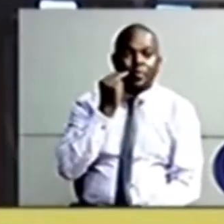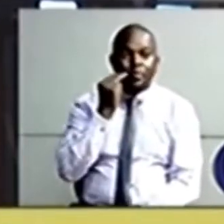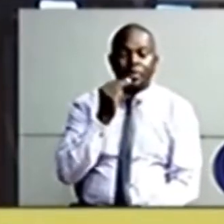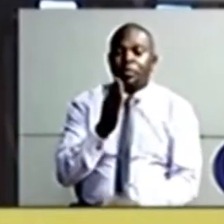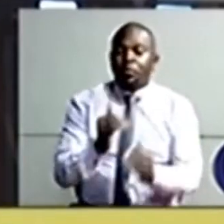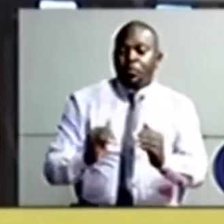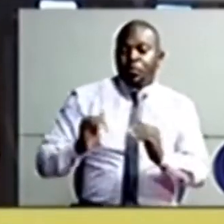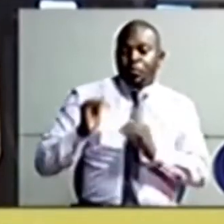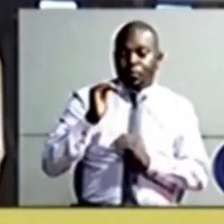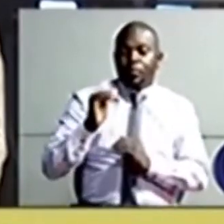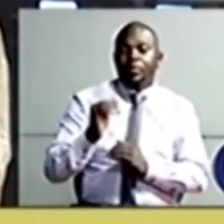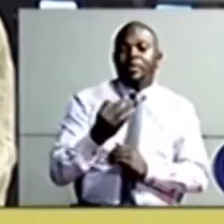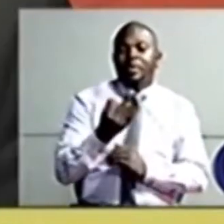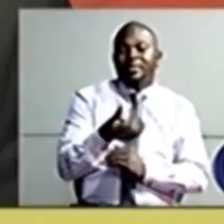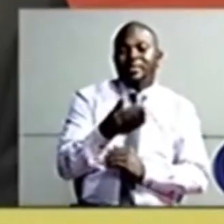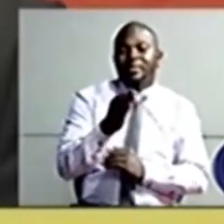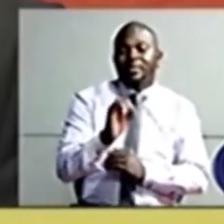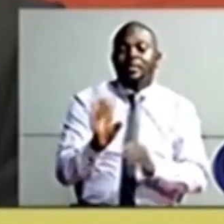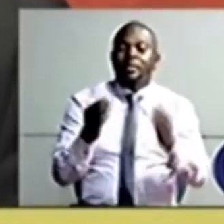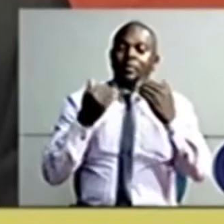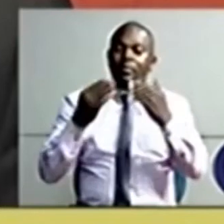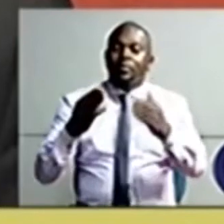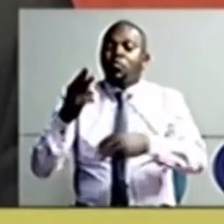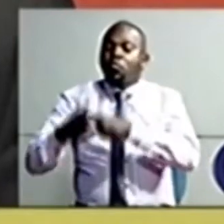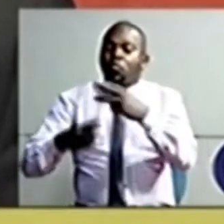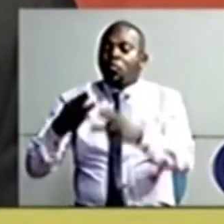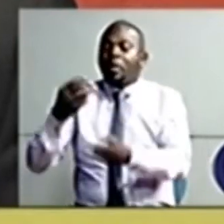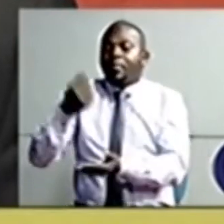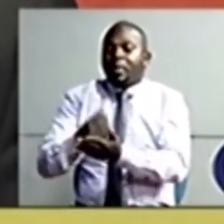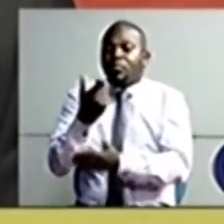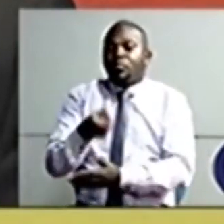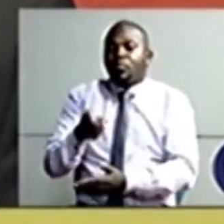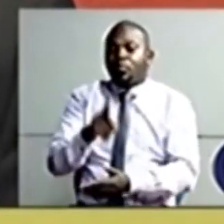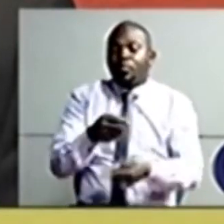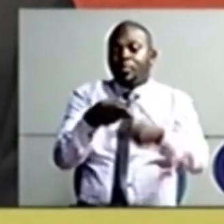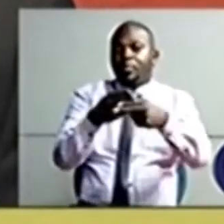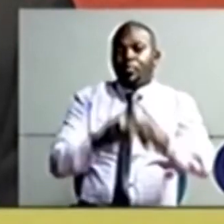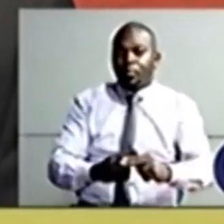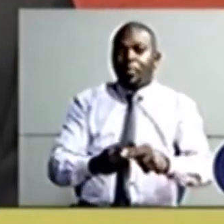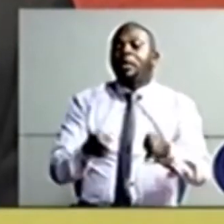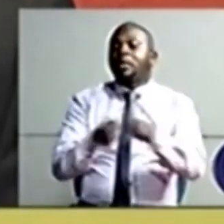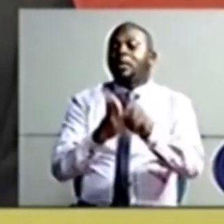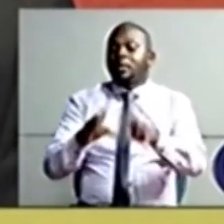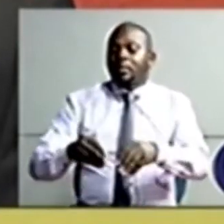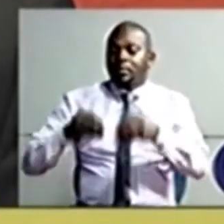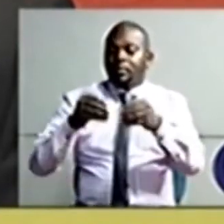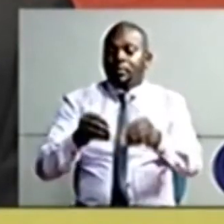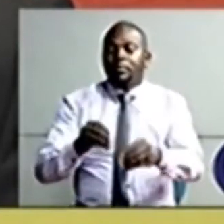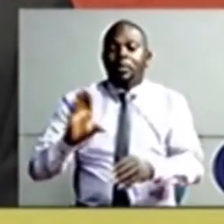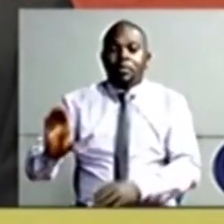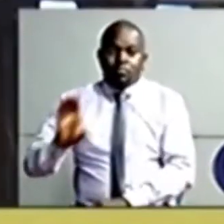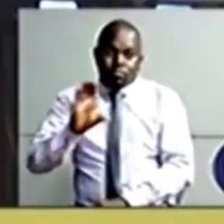360 million. And we thank the World Bank for increasing the credit, but also providing a grant